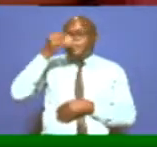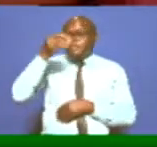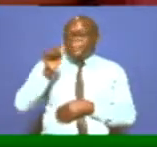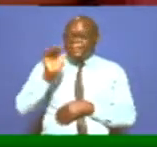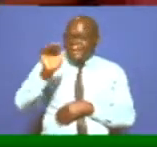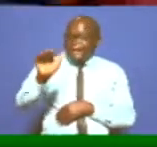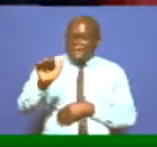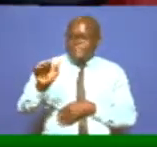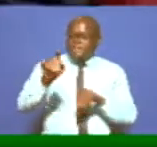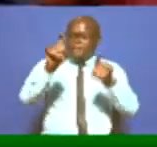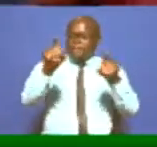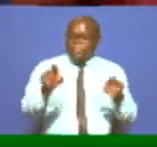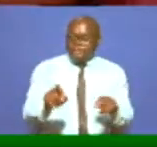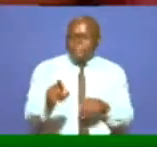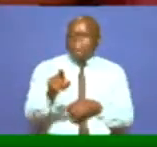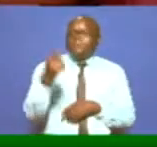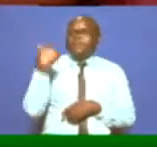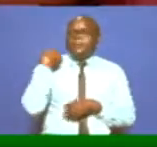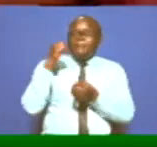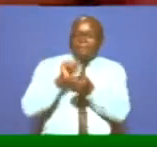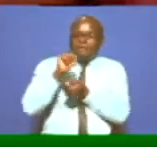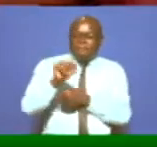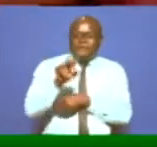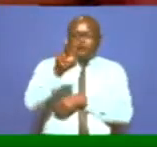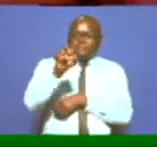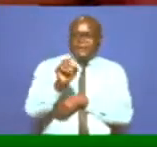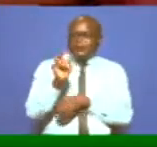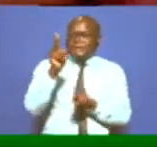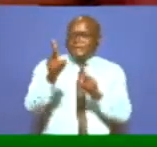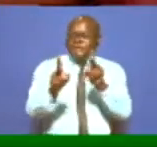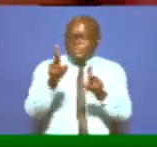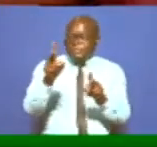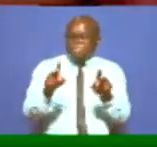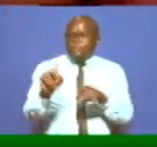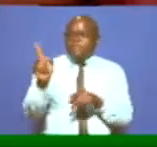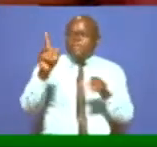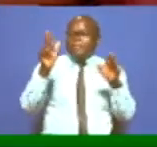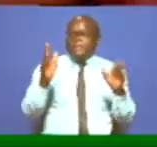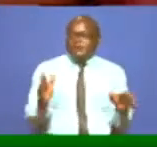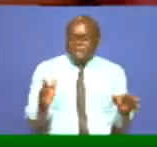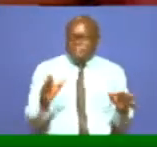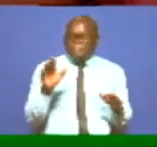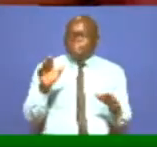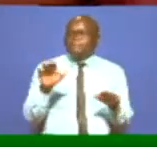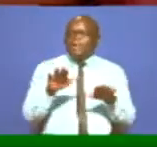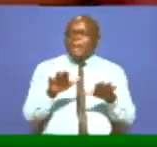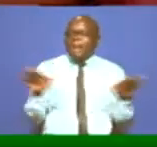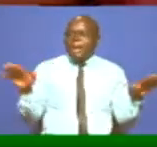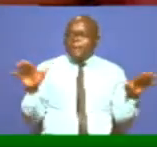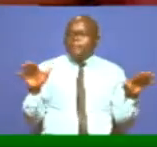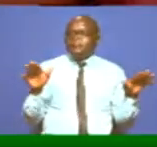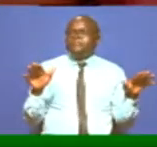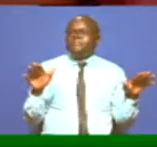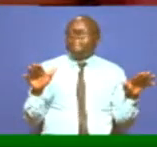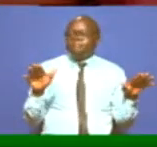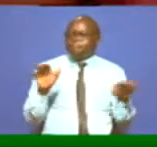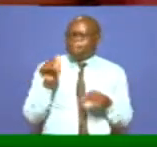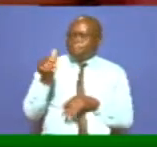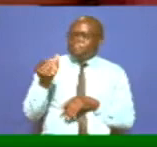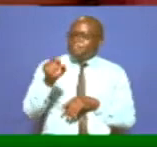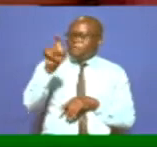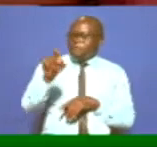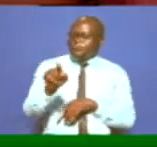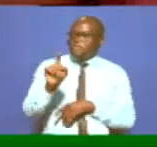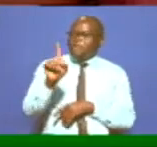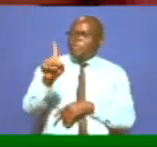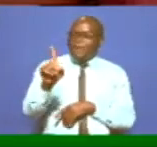question number 15 of 2022 to the Cabinet Secretary for Lands and Physical Planning. Question number 1, Mr.